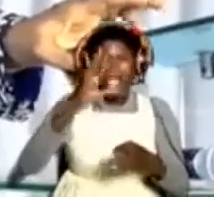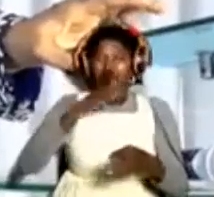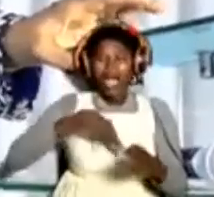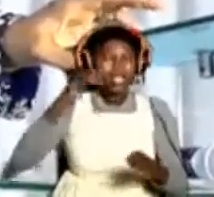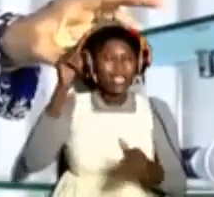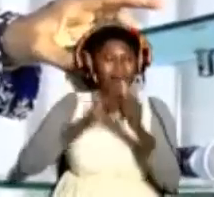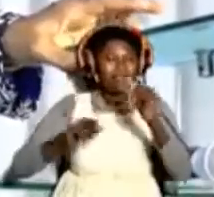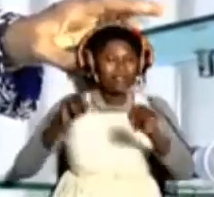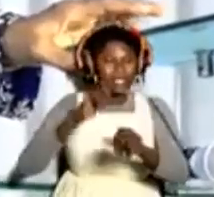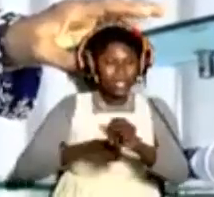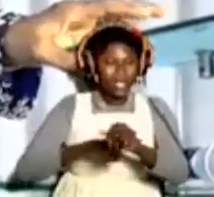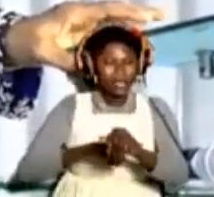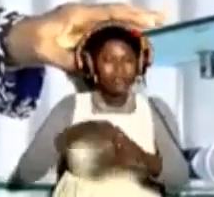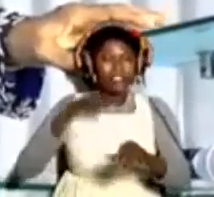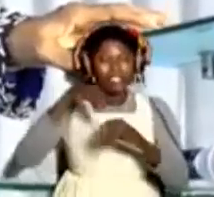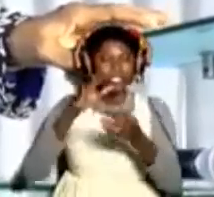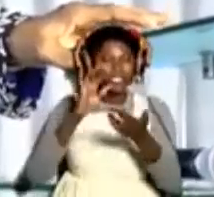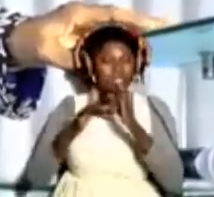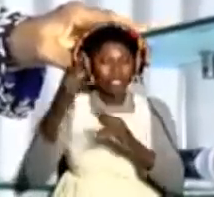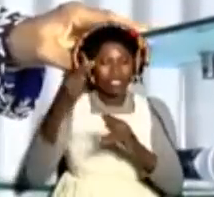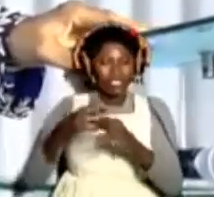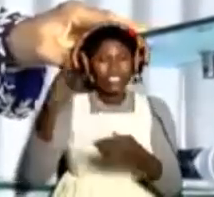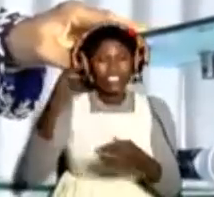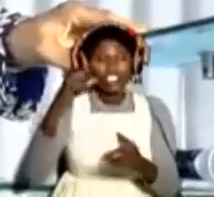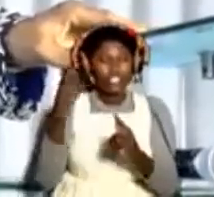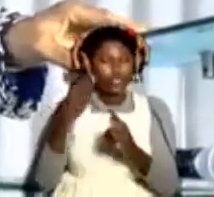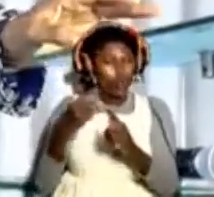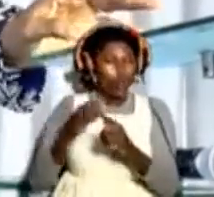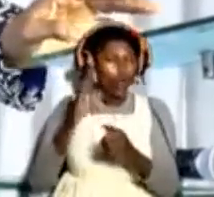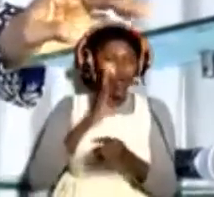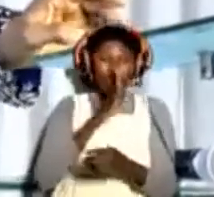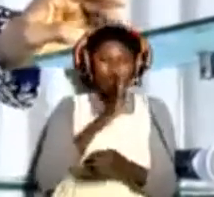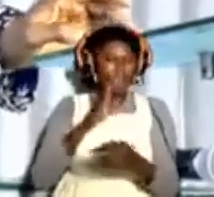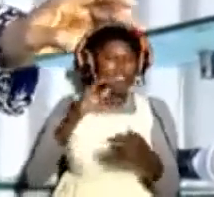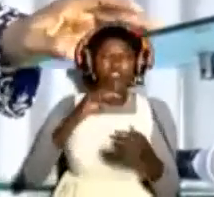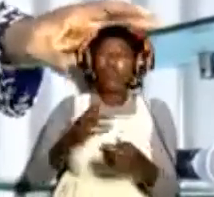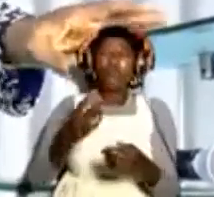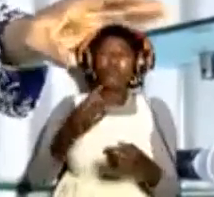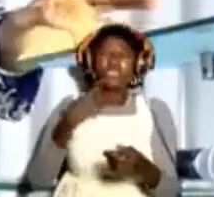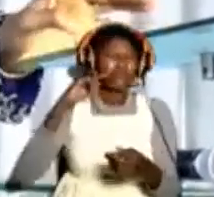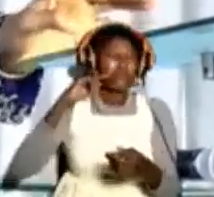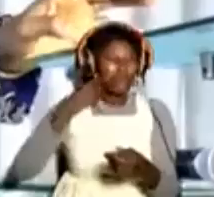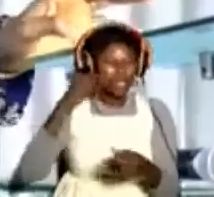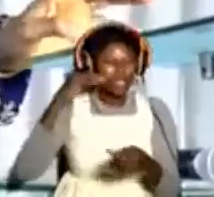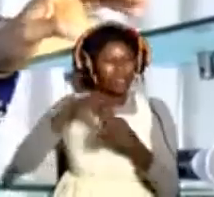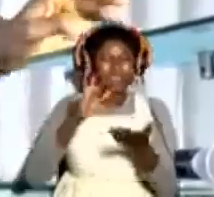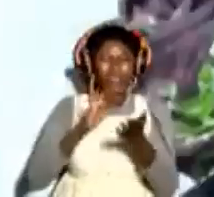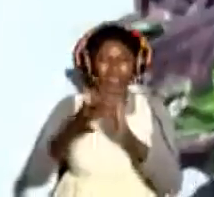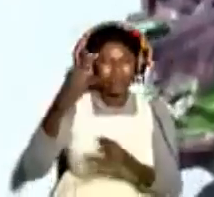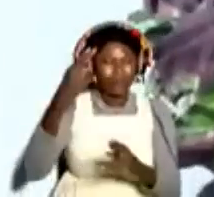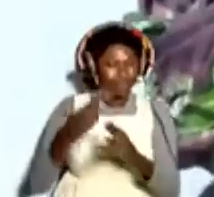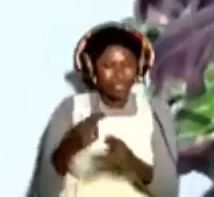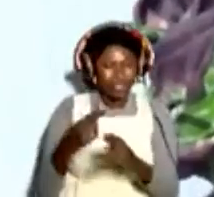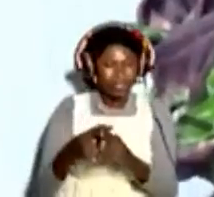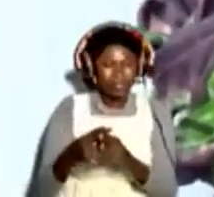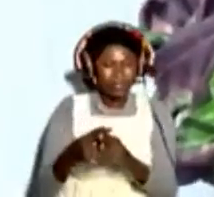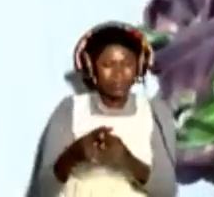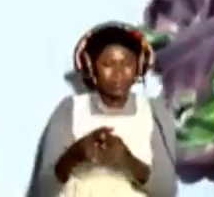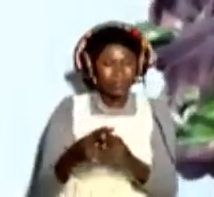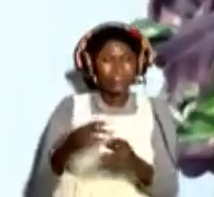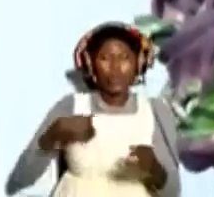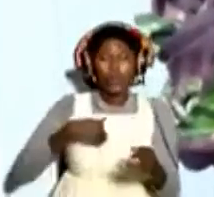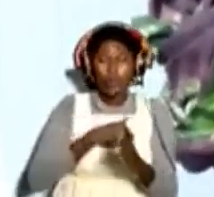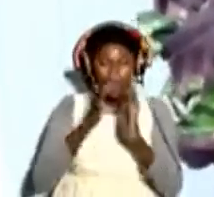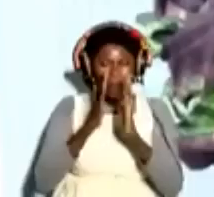the mighty name of Jesus. The word will never be stale in his mouth. In the mighty name of Jesus,